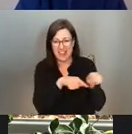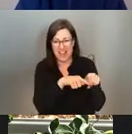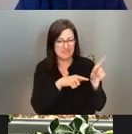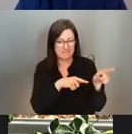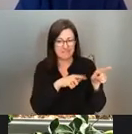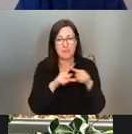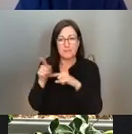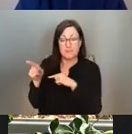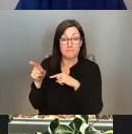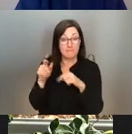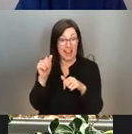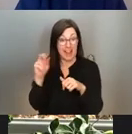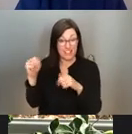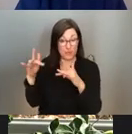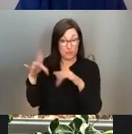that, please?